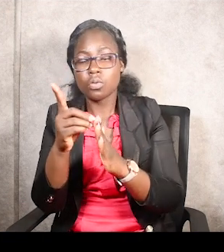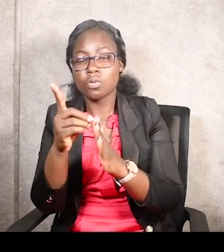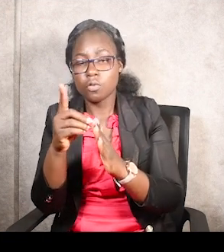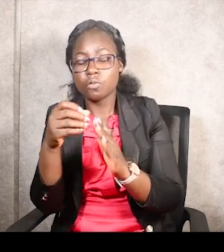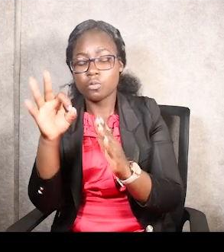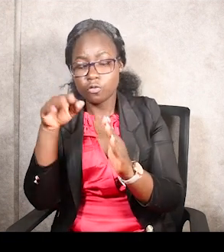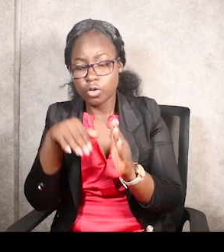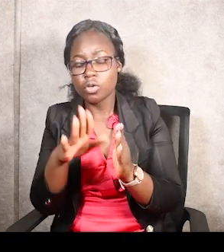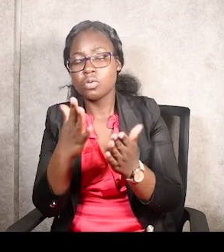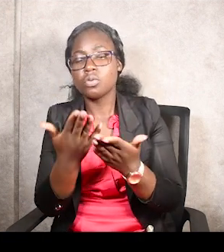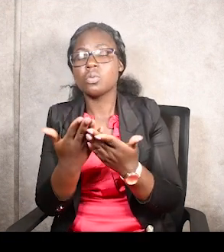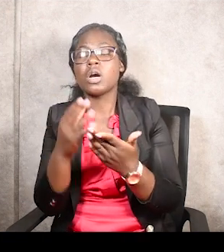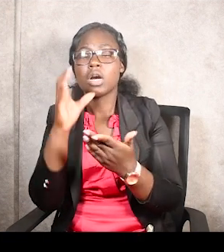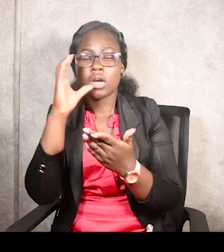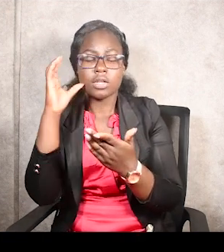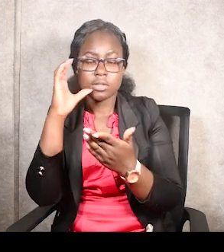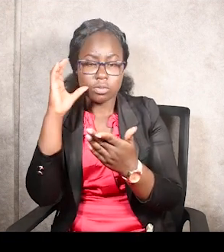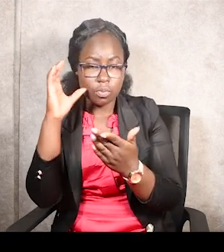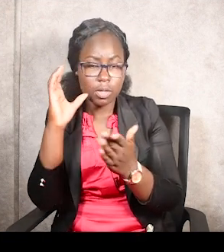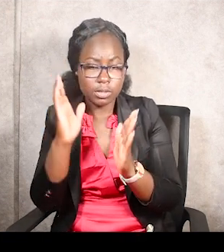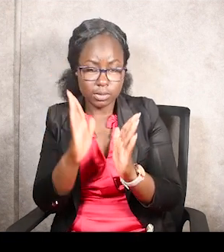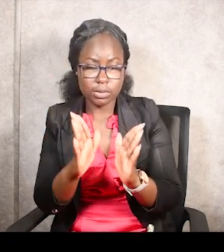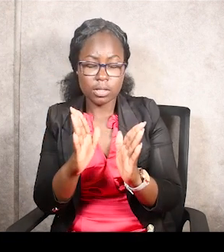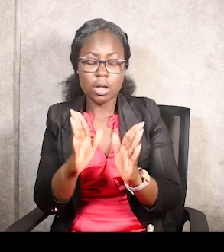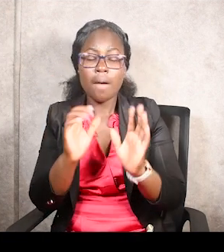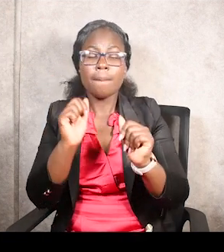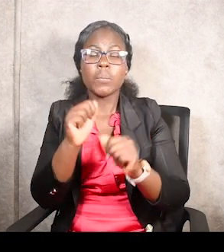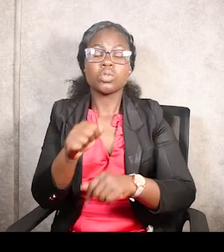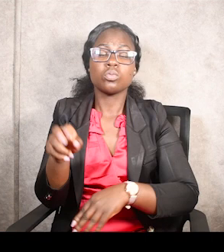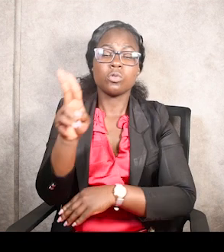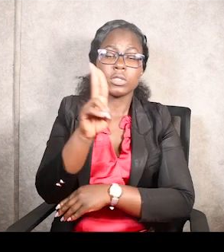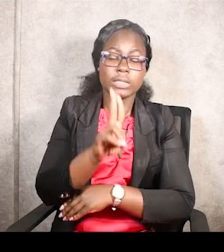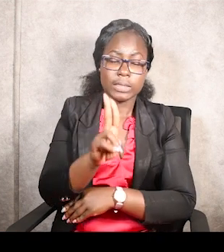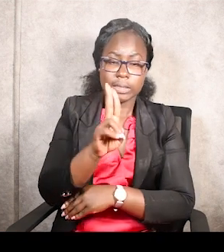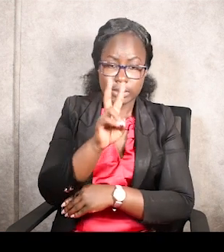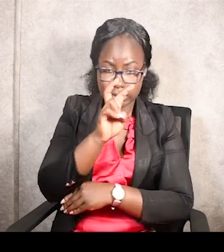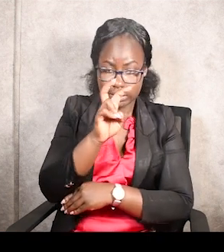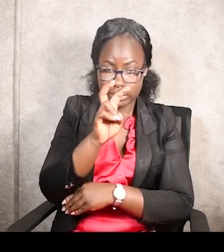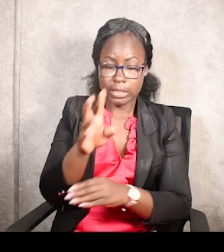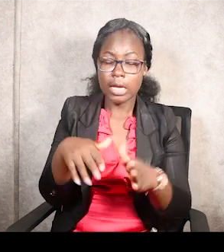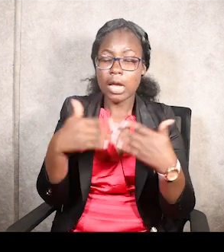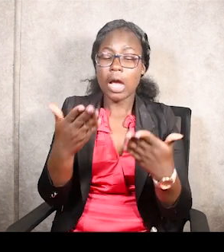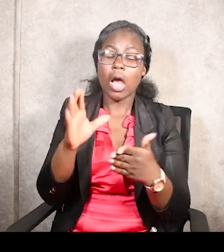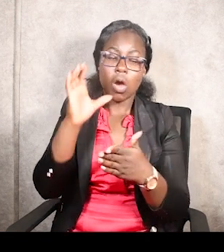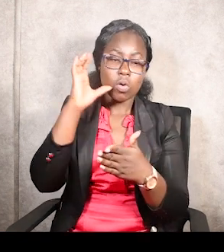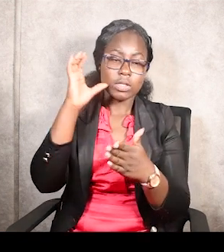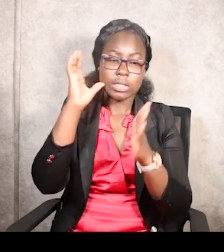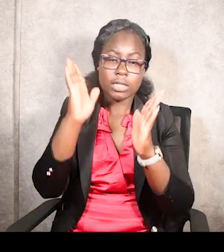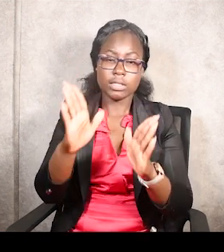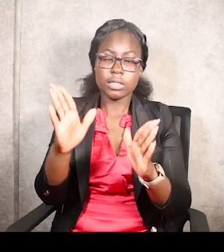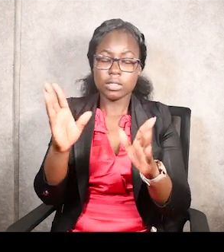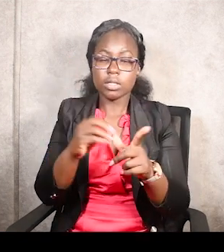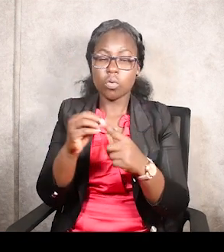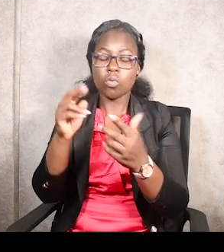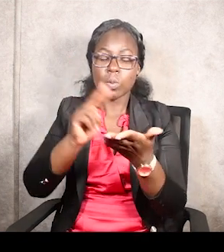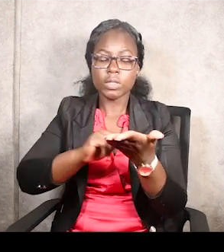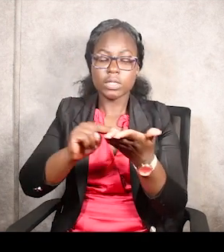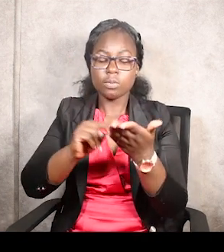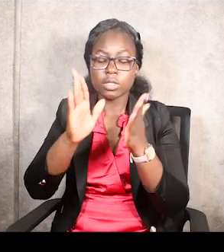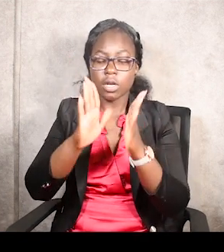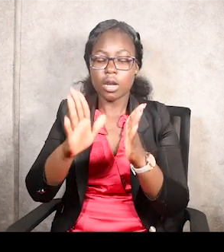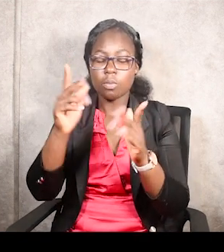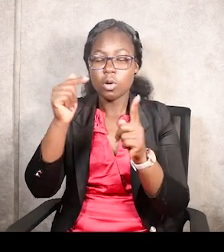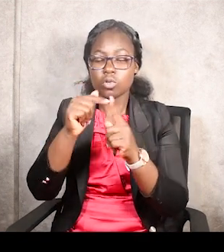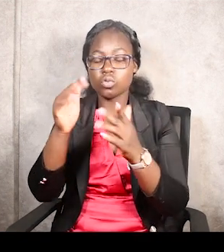of your base, your customer base. You can see how your clientele or your subscribers to